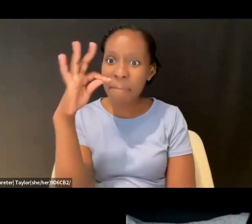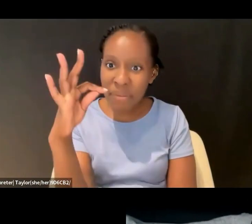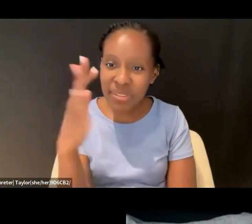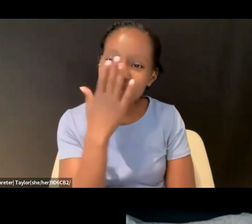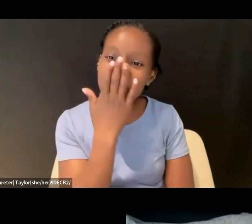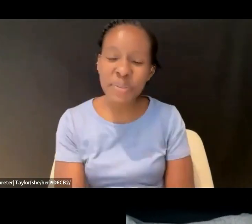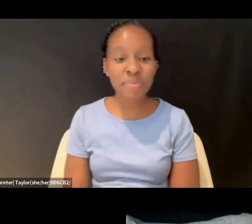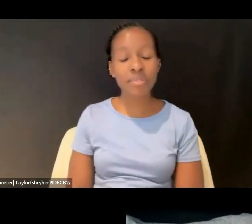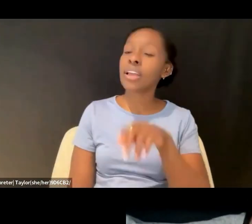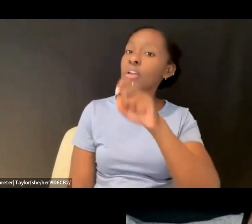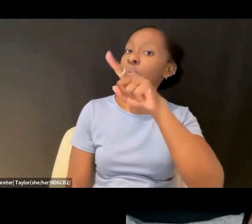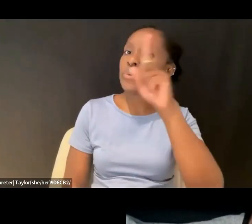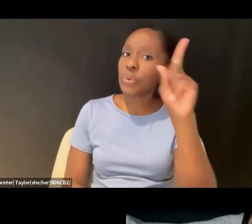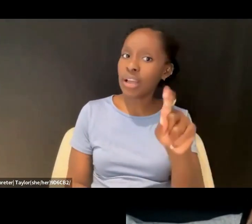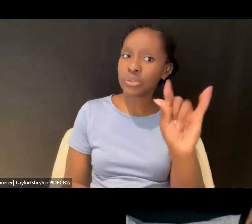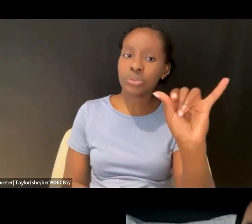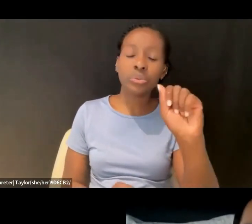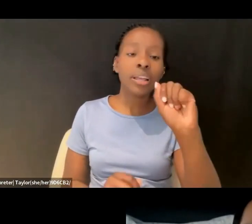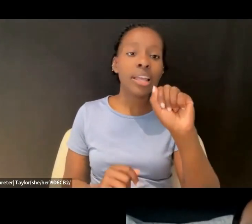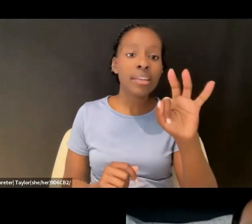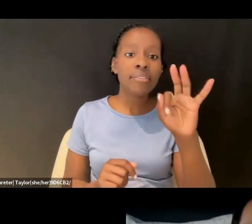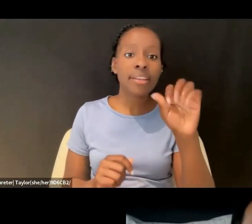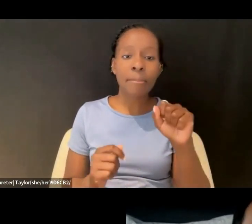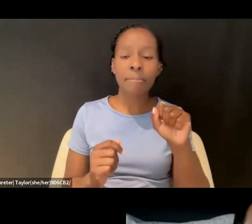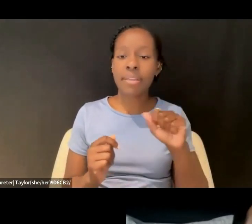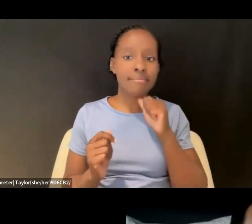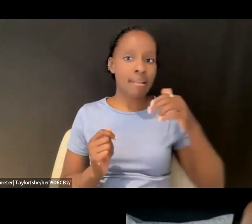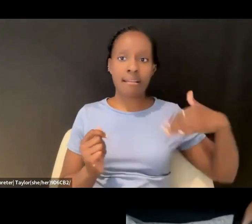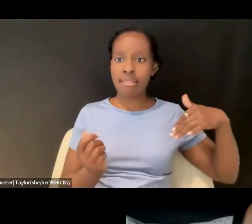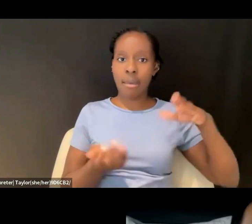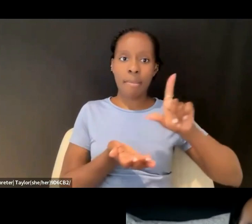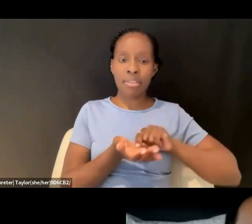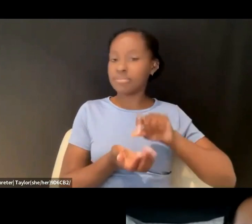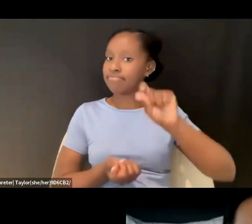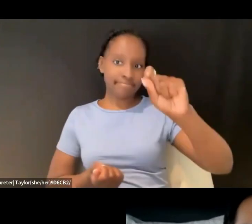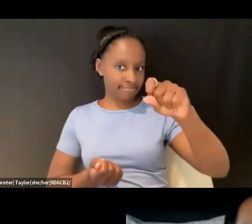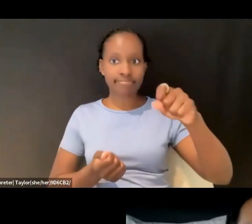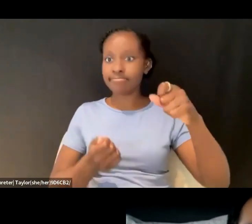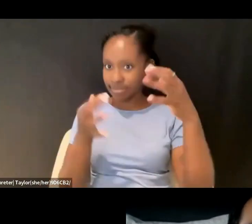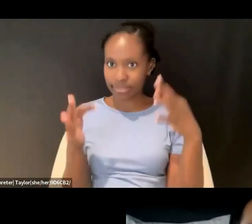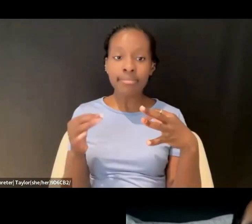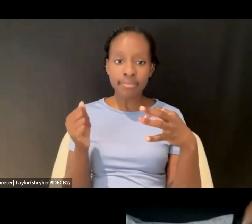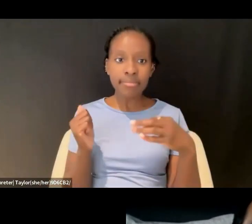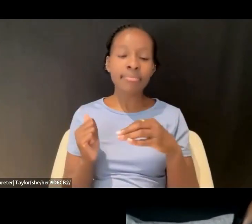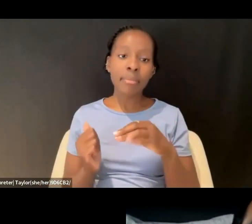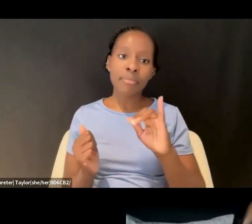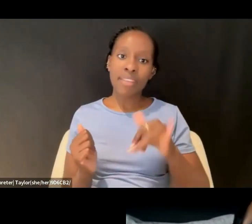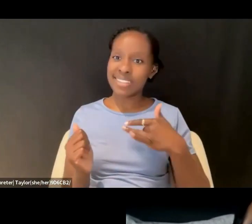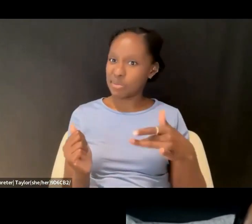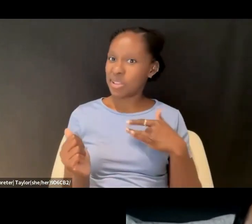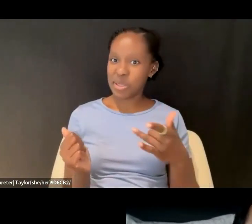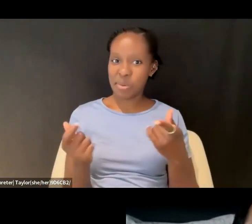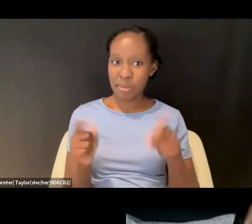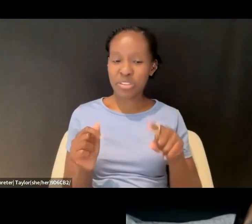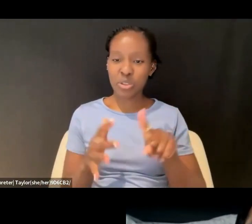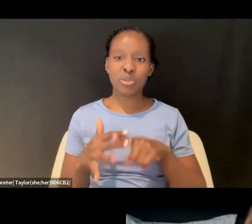And you asked whether it can be unpublished previously, and yes, absolutely. I mean, that's usually what you do. You